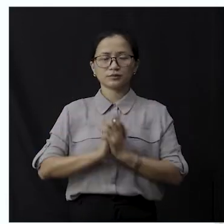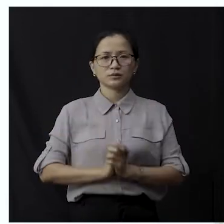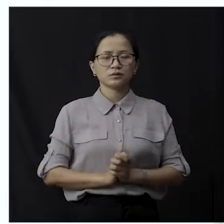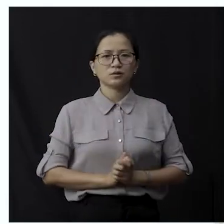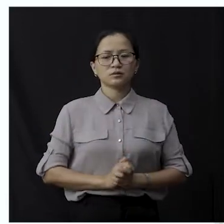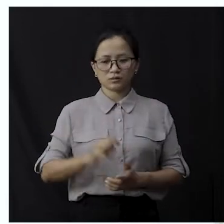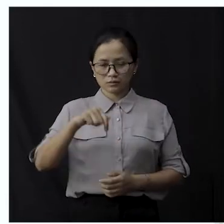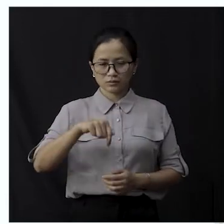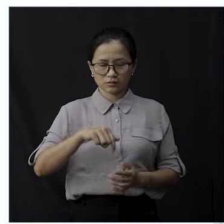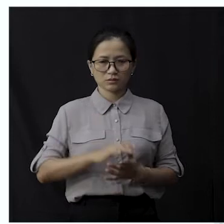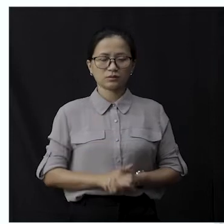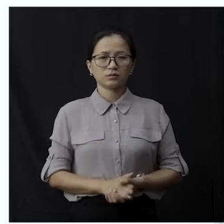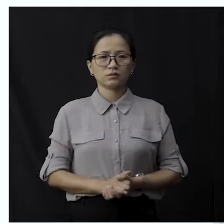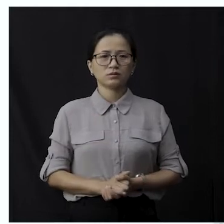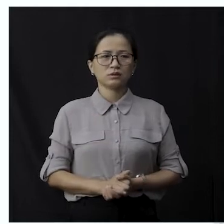mountains. Now